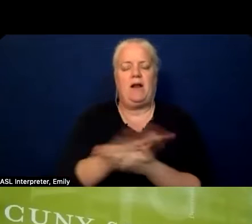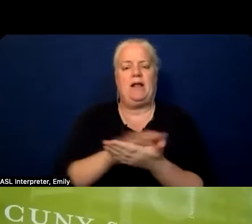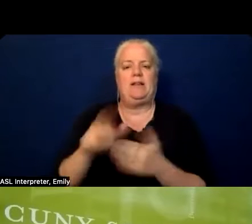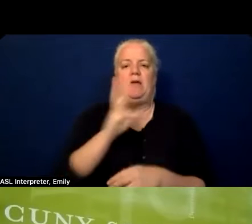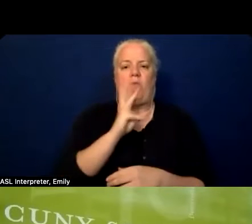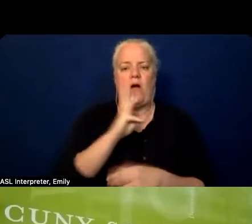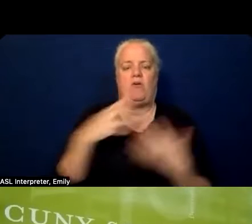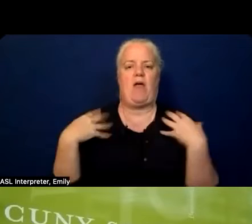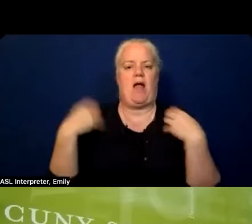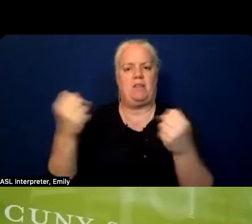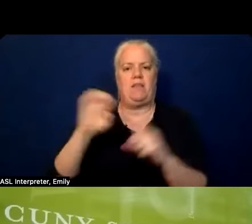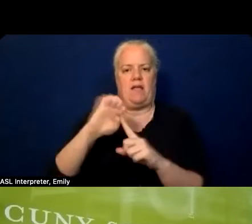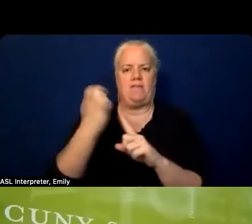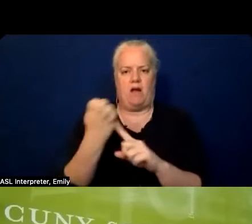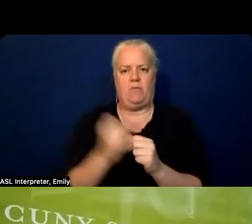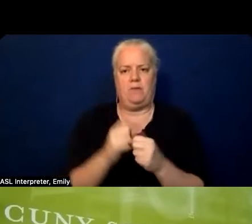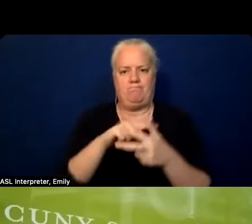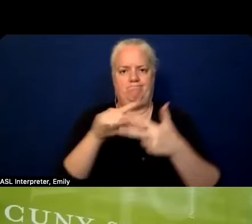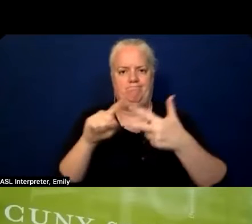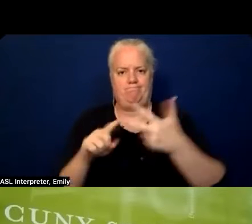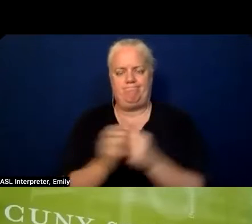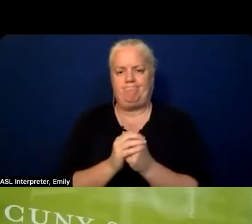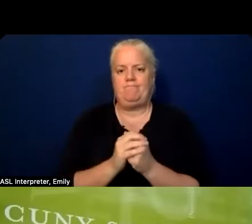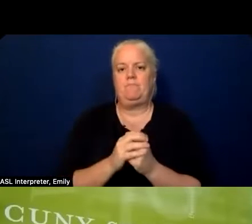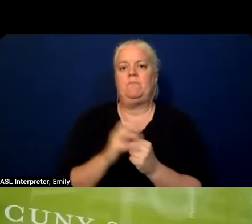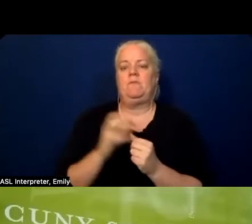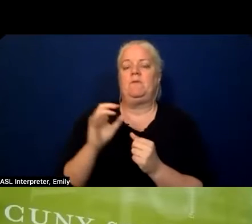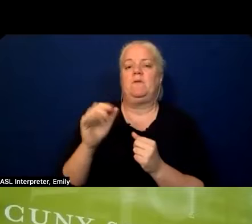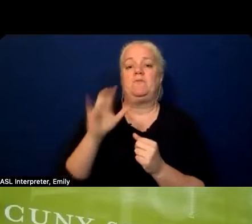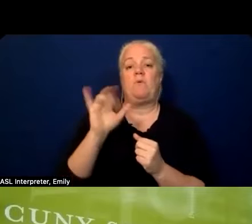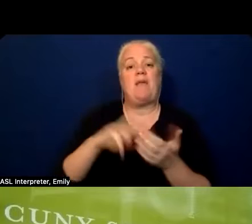It is a limitation on government actions,